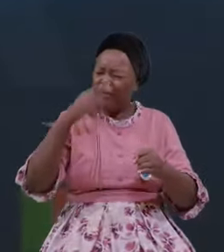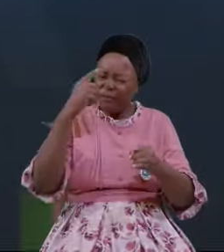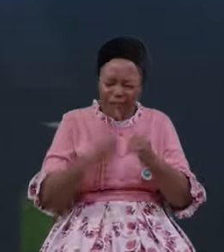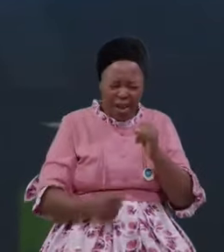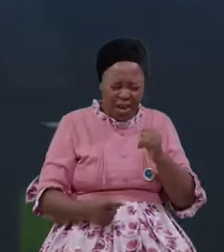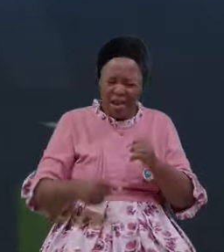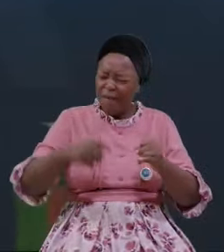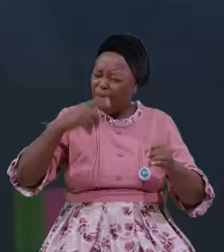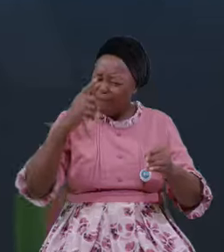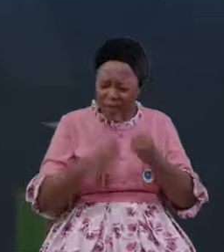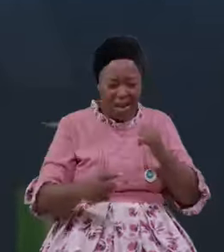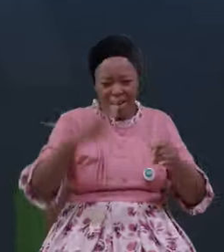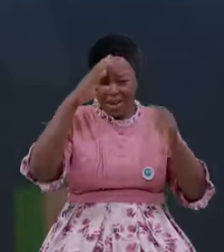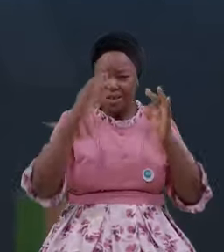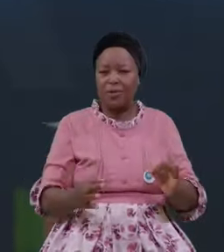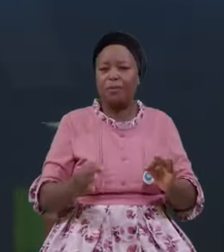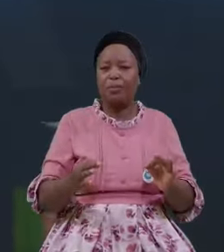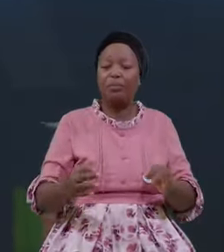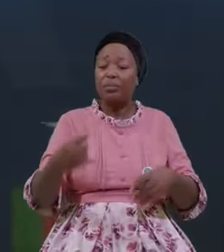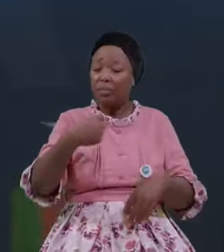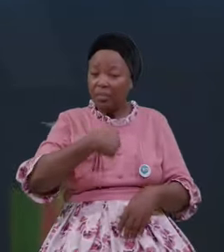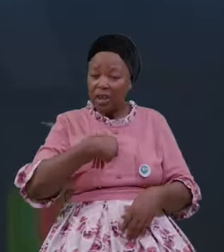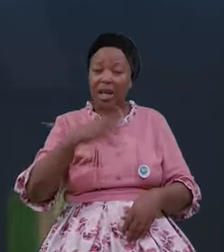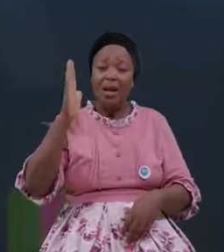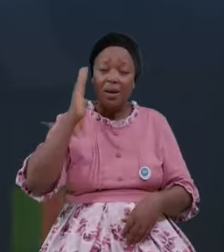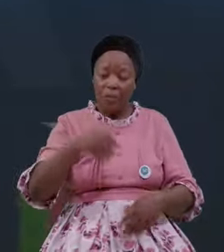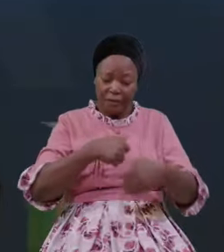final decision. I will follow.